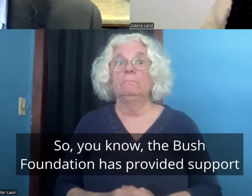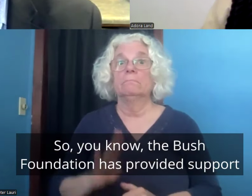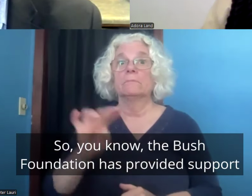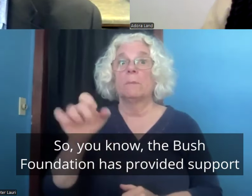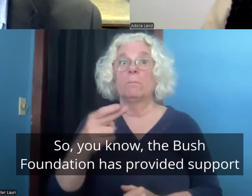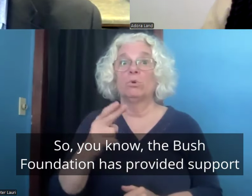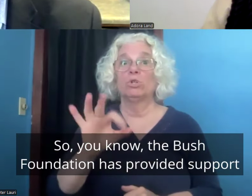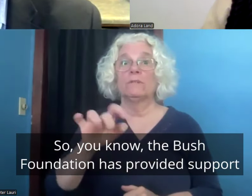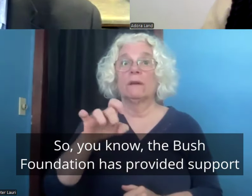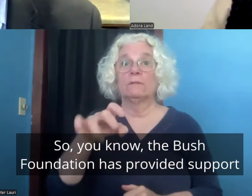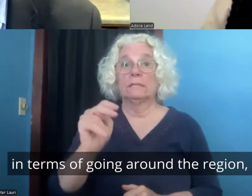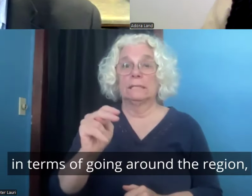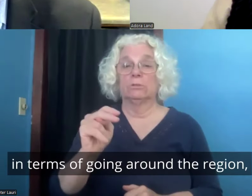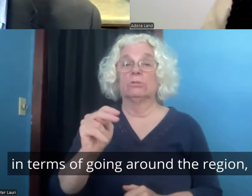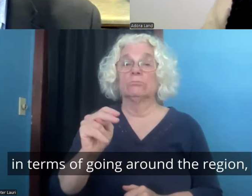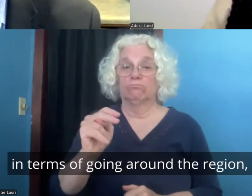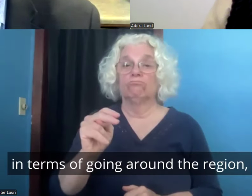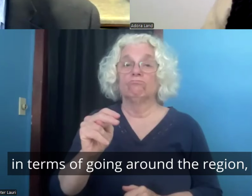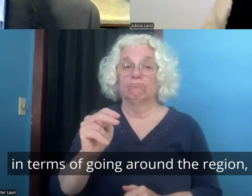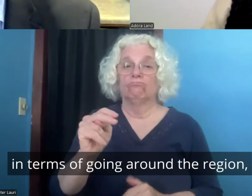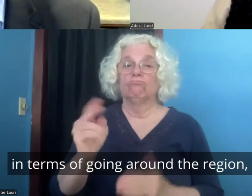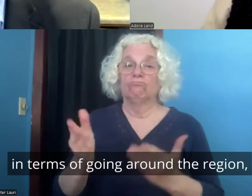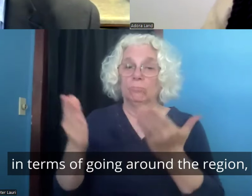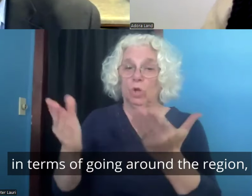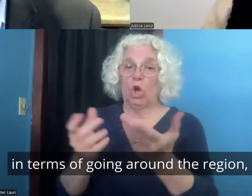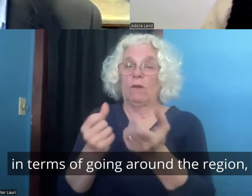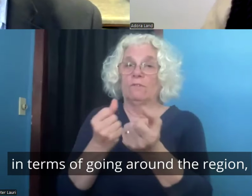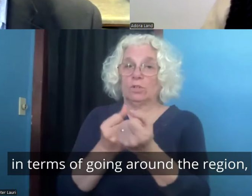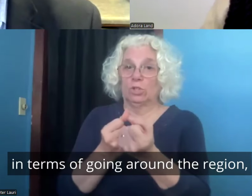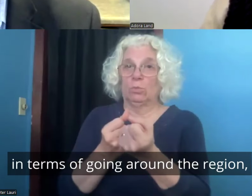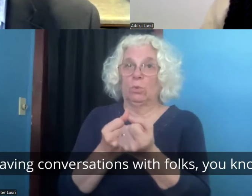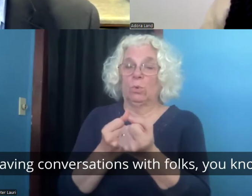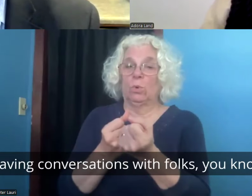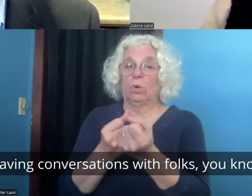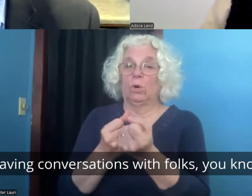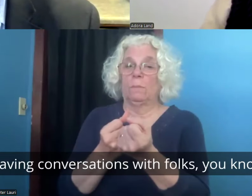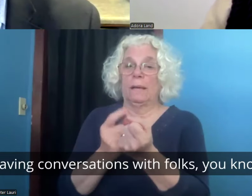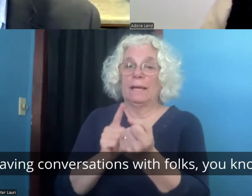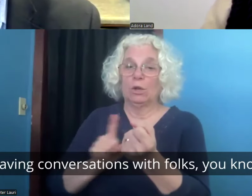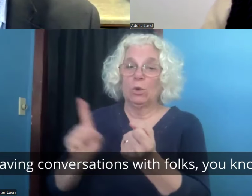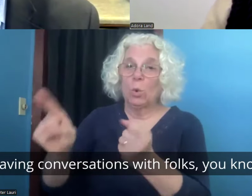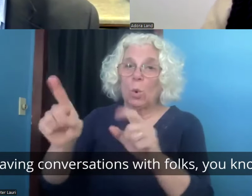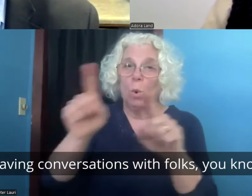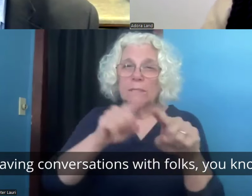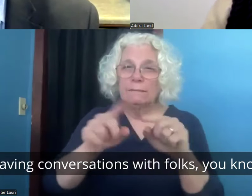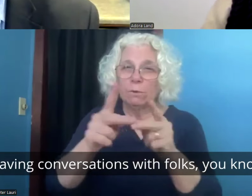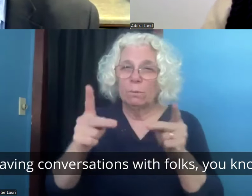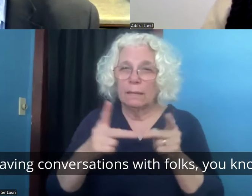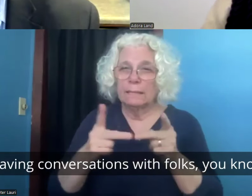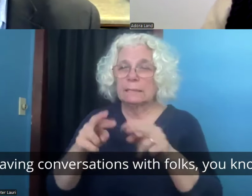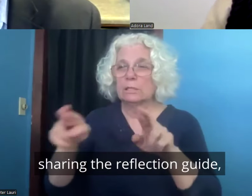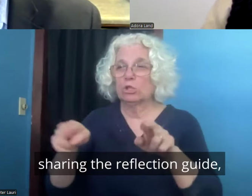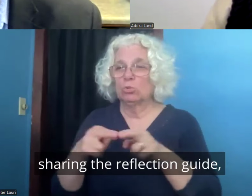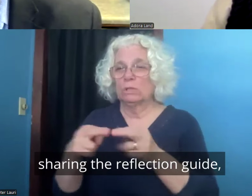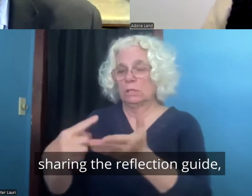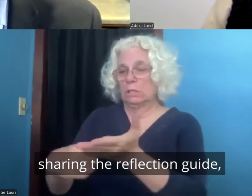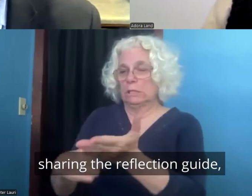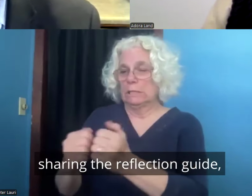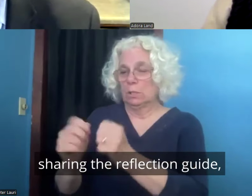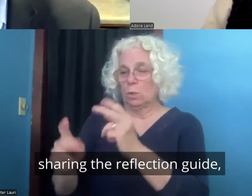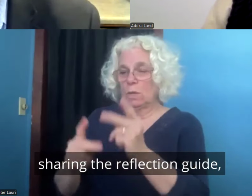Foundation has provided support in terms of going around the region, having conversations with folks, sharing